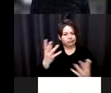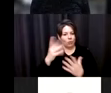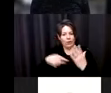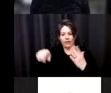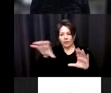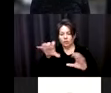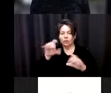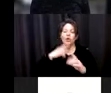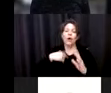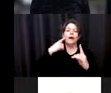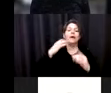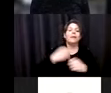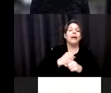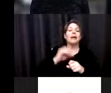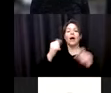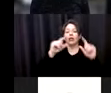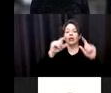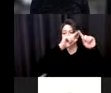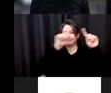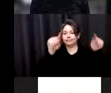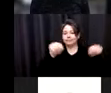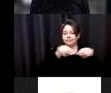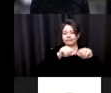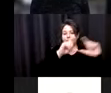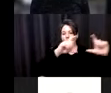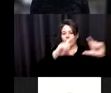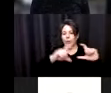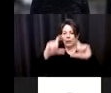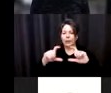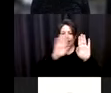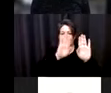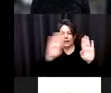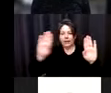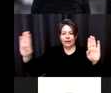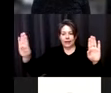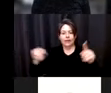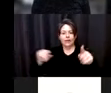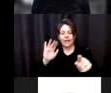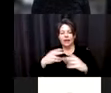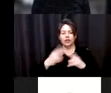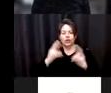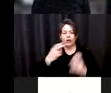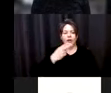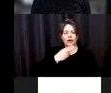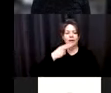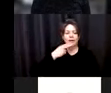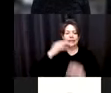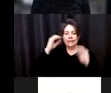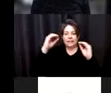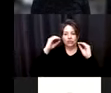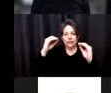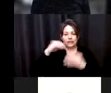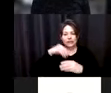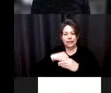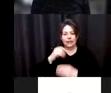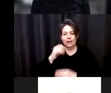make another multi-paneled hexagonal installation work. And this is called Honey Teachings in the Mother